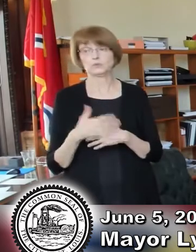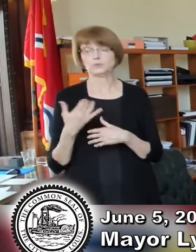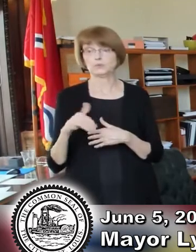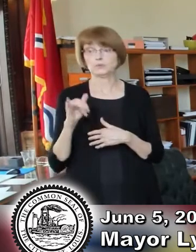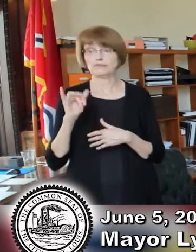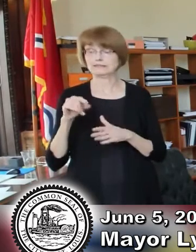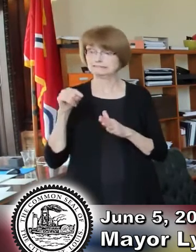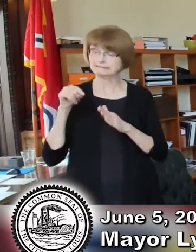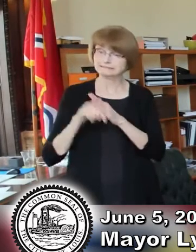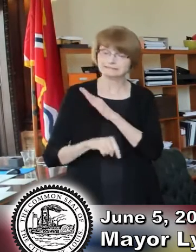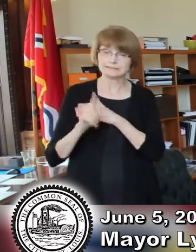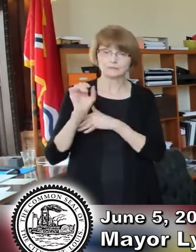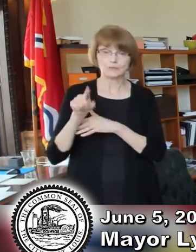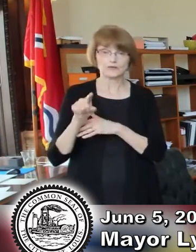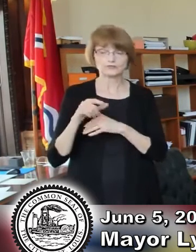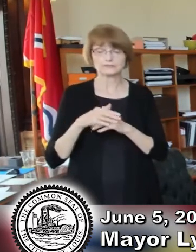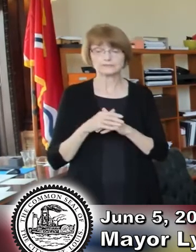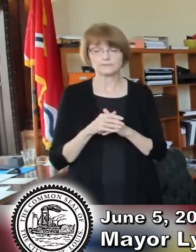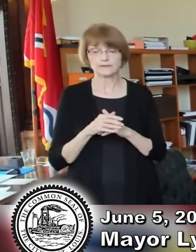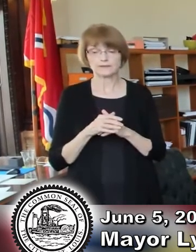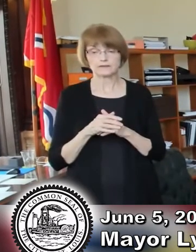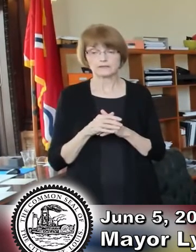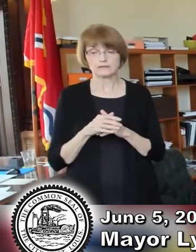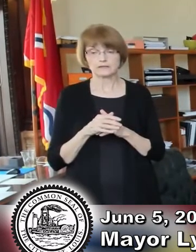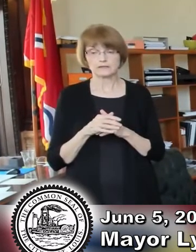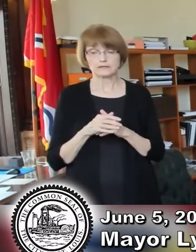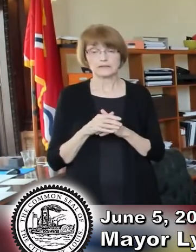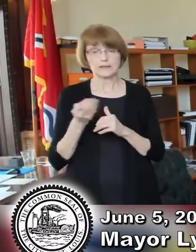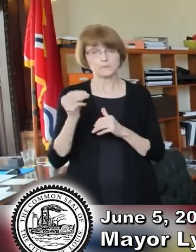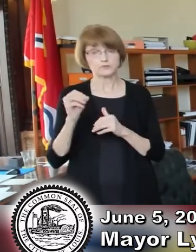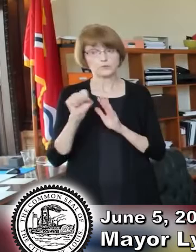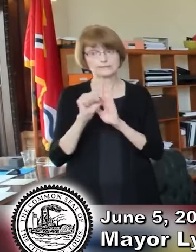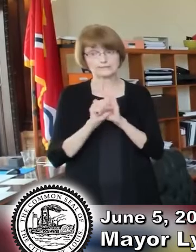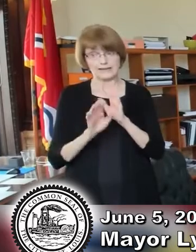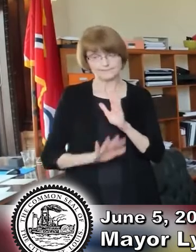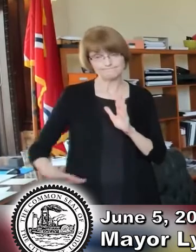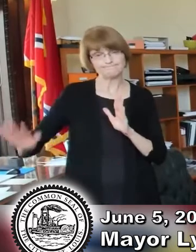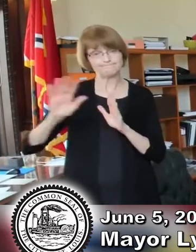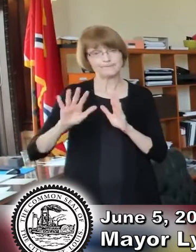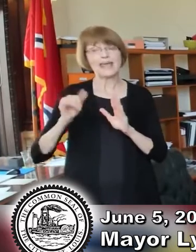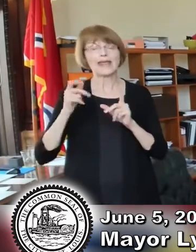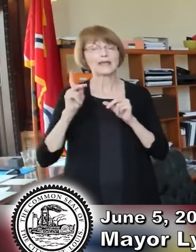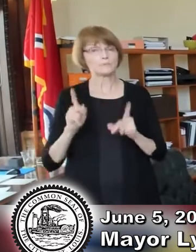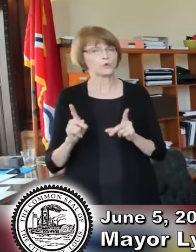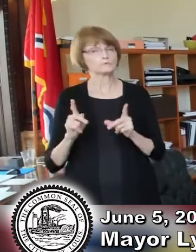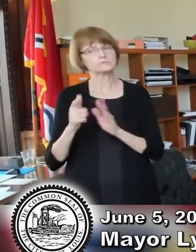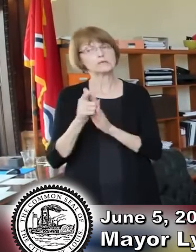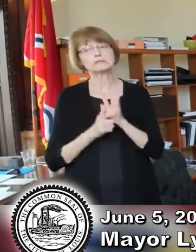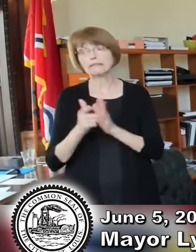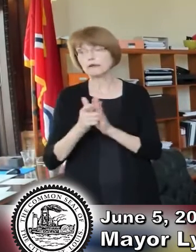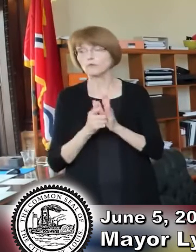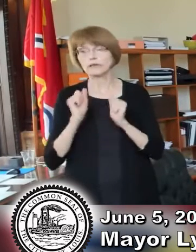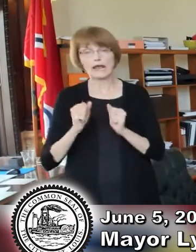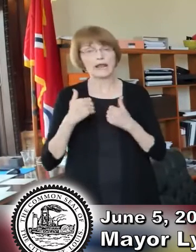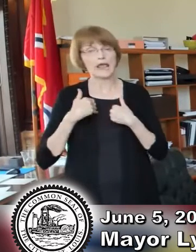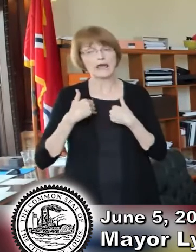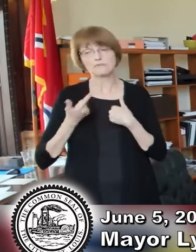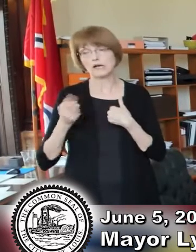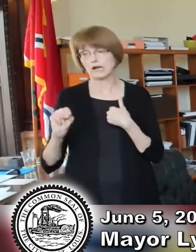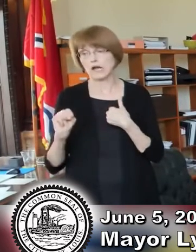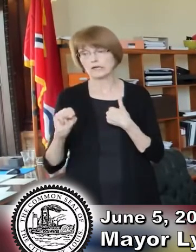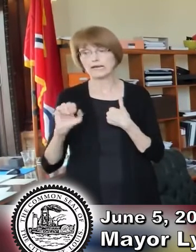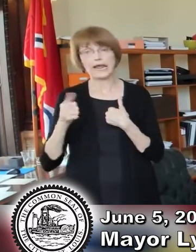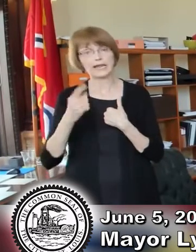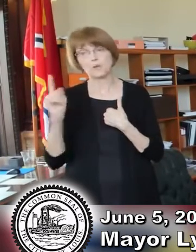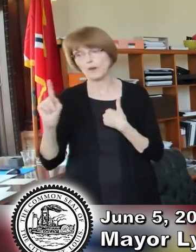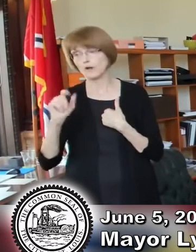Sherry. In the state of Missouri, virtually anyone can carry a gun anywhere, anytime. There's only one